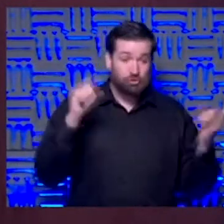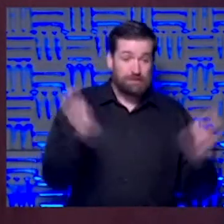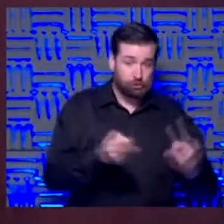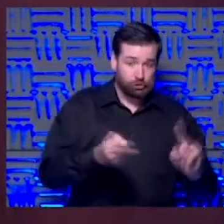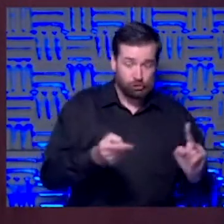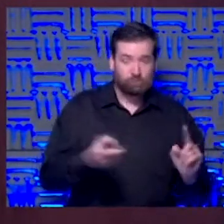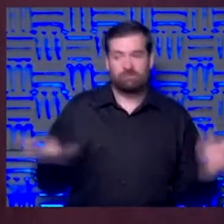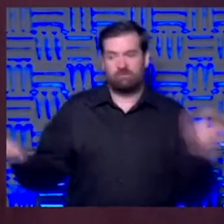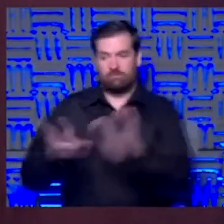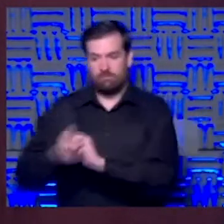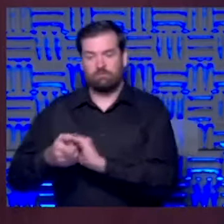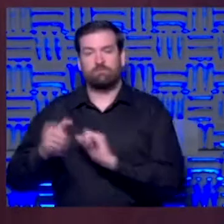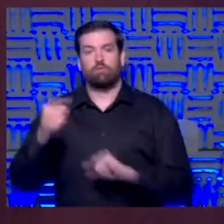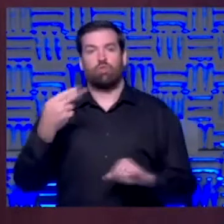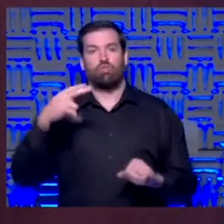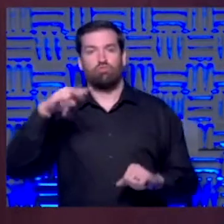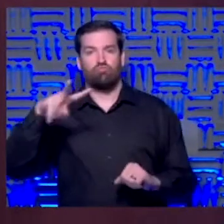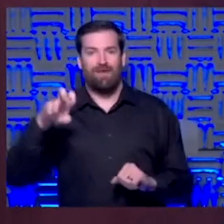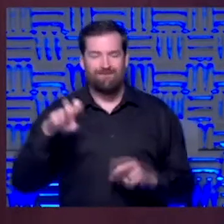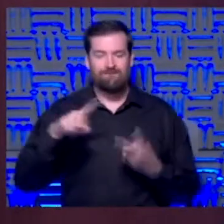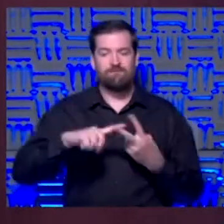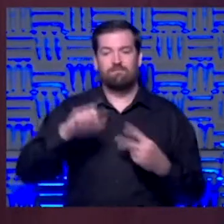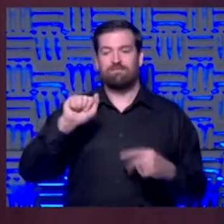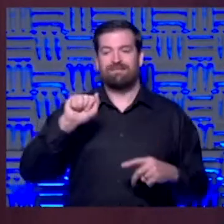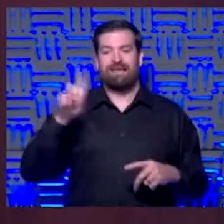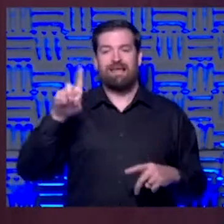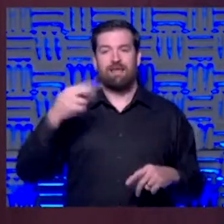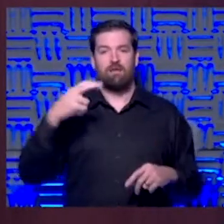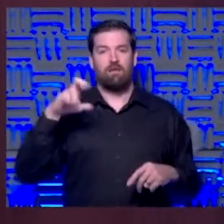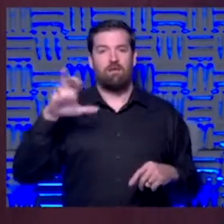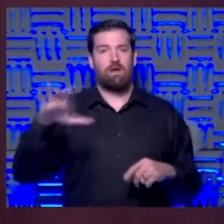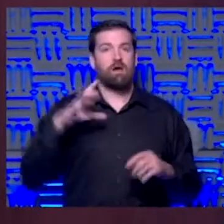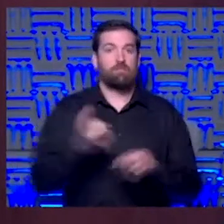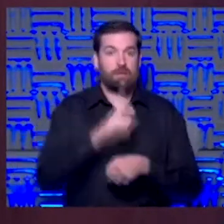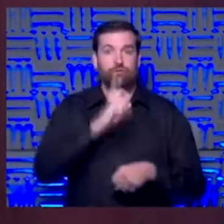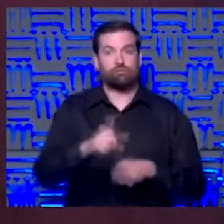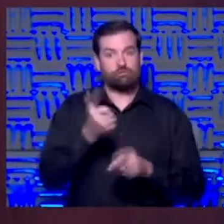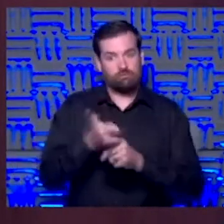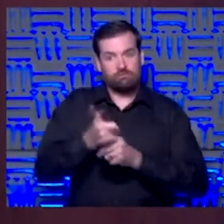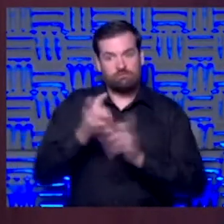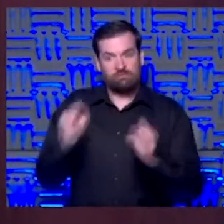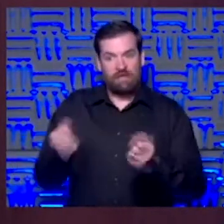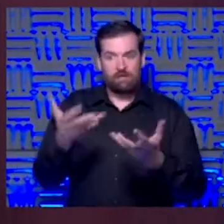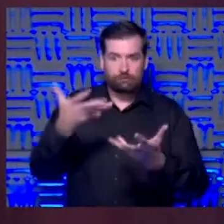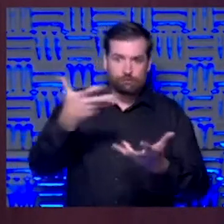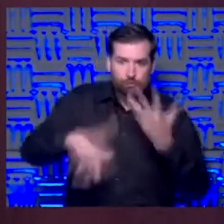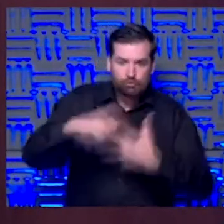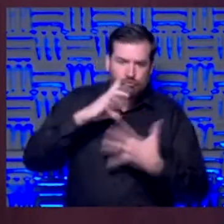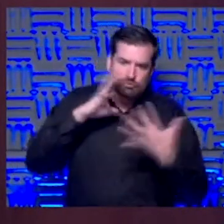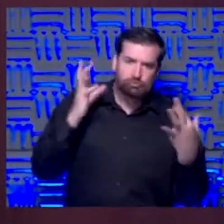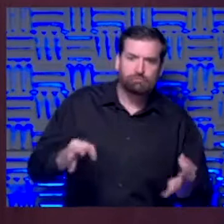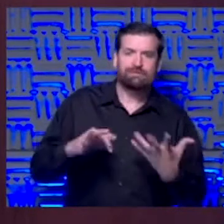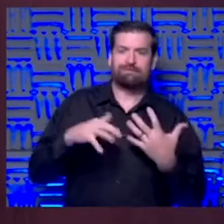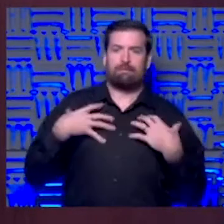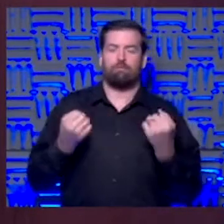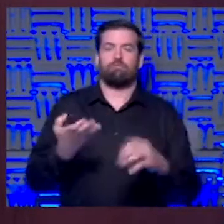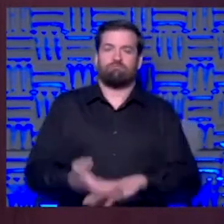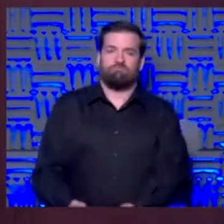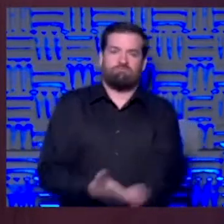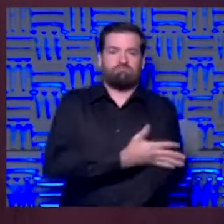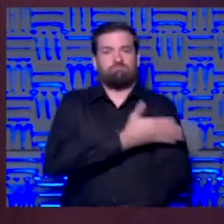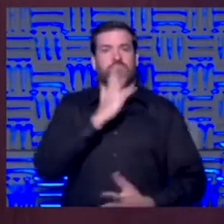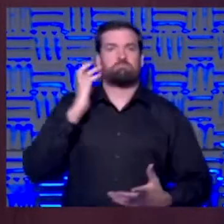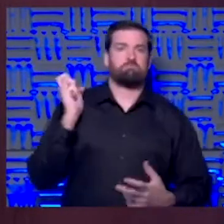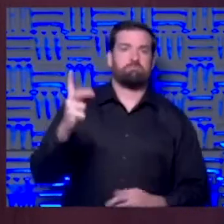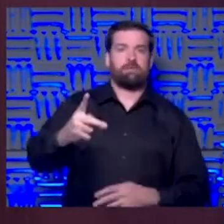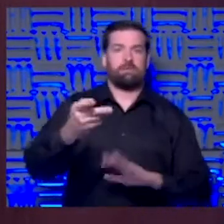community programs like Thrive and AdHoc to ensure that they can improve their social determinants of health when they go back into the community.